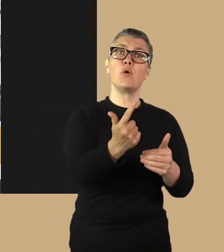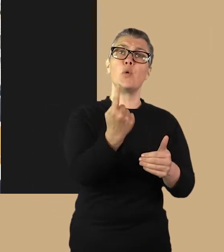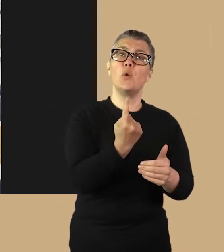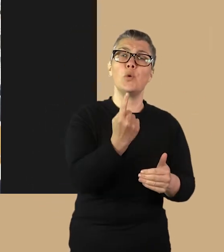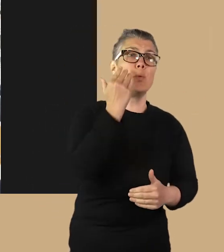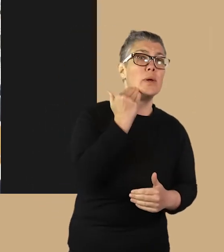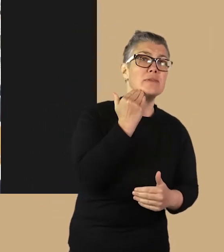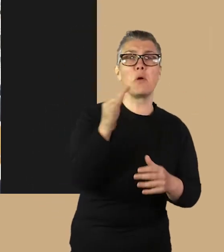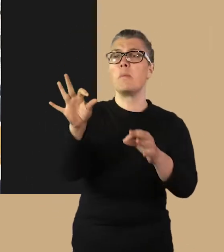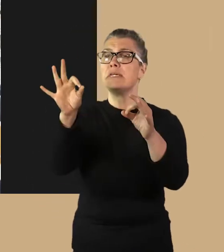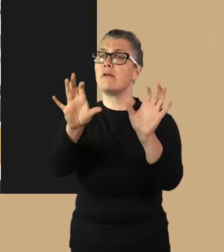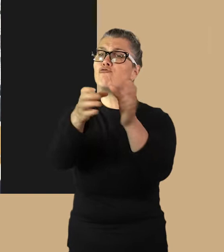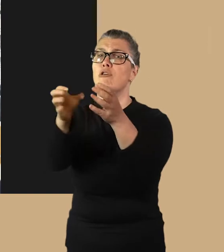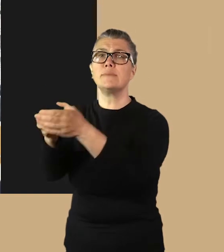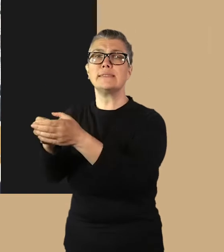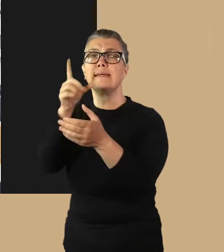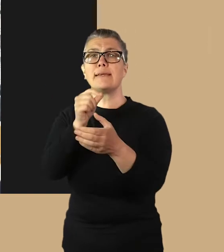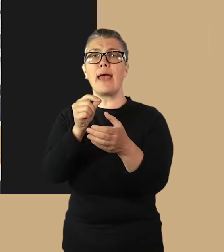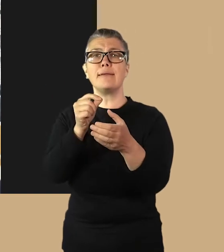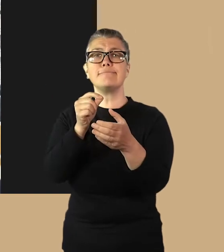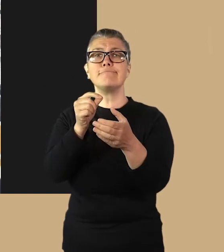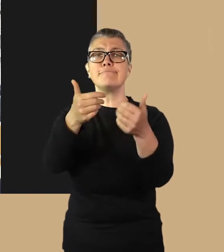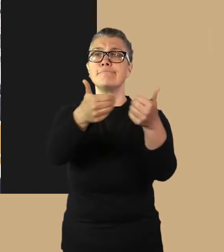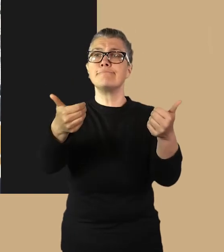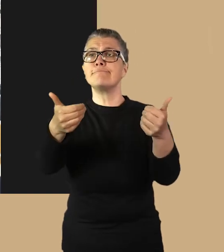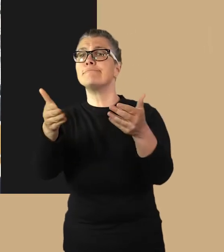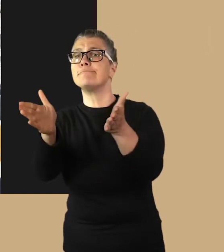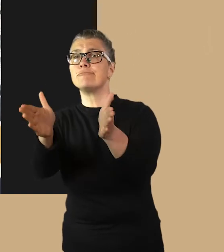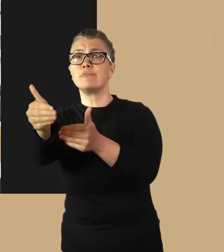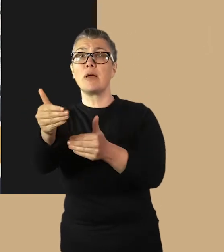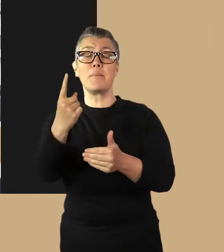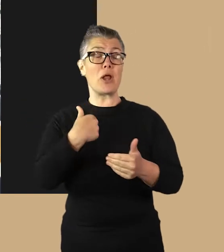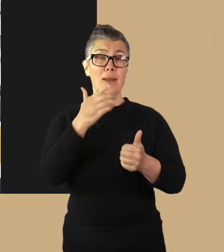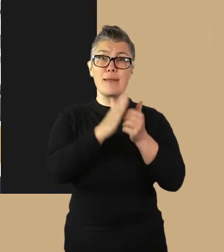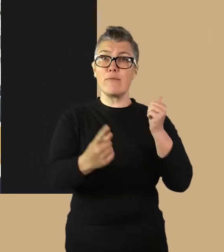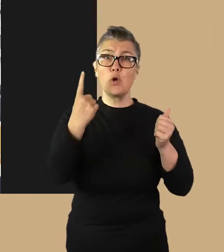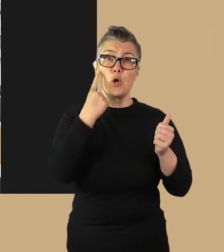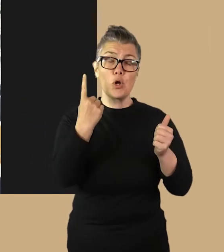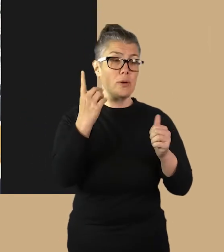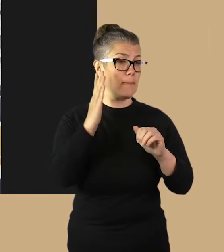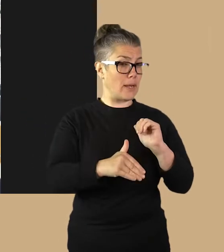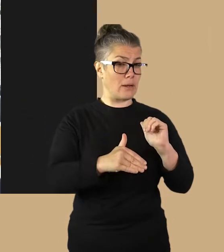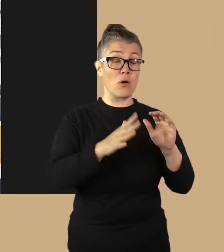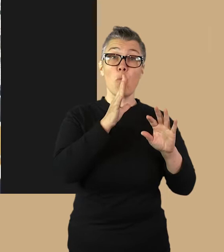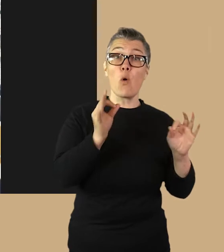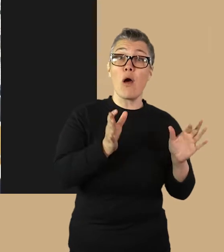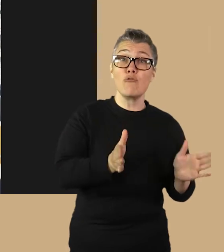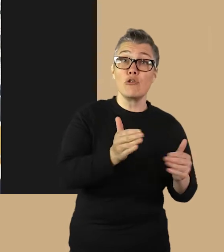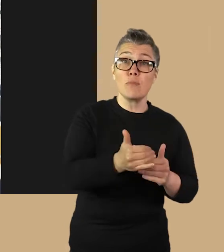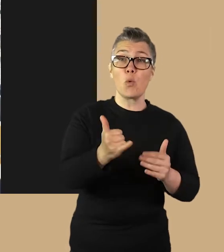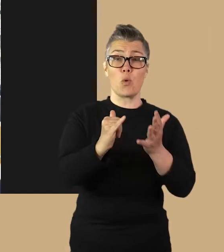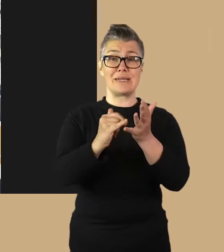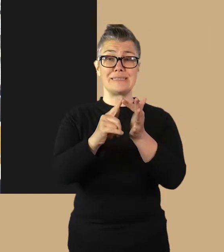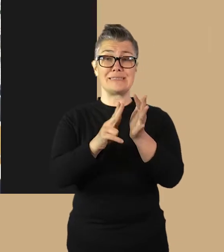set aside for women or certain groups, but at that time I'd never heard of, quiet